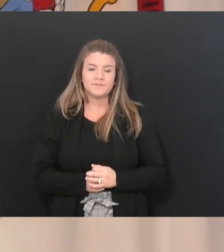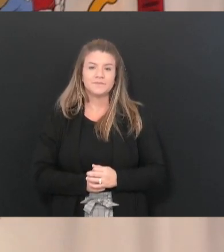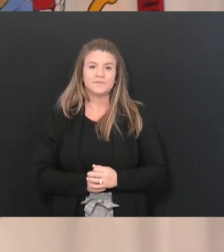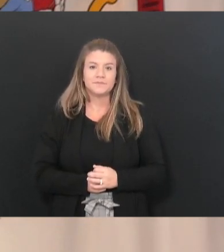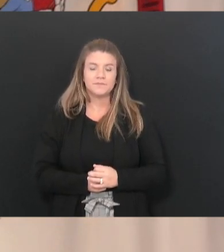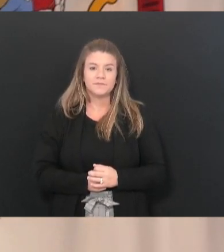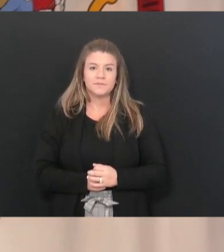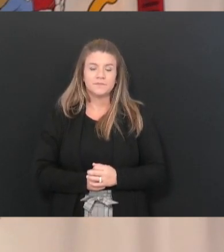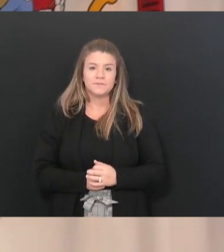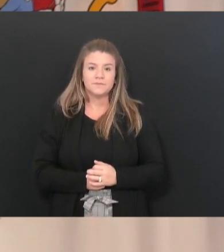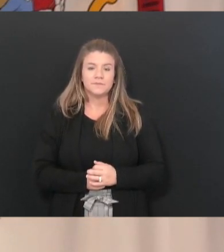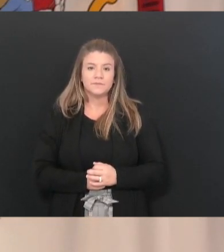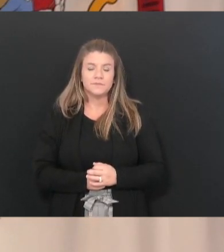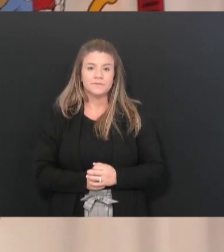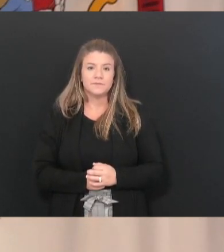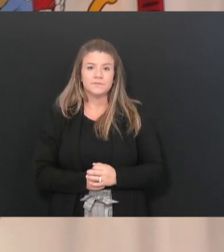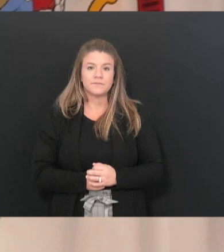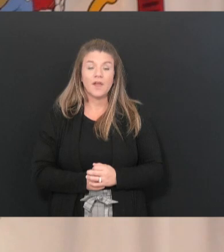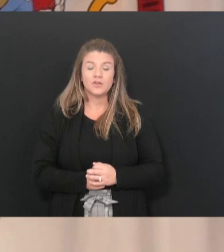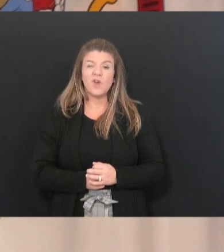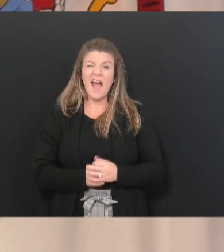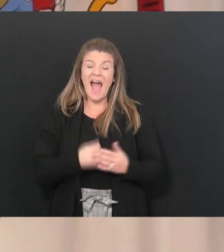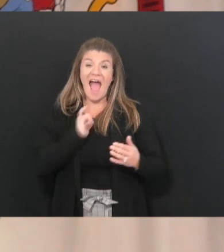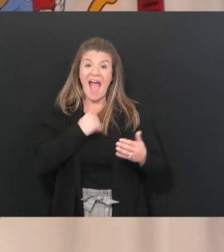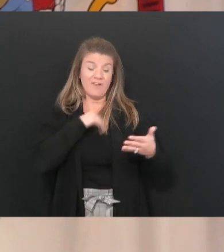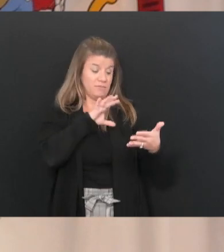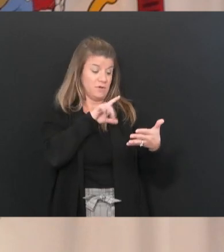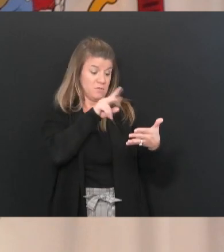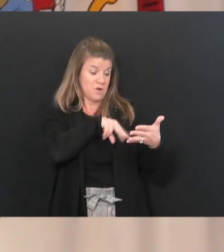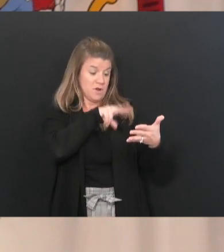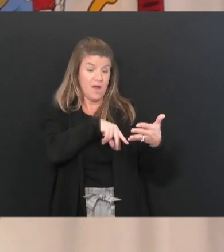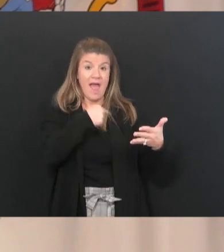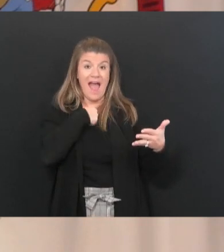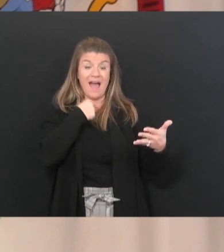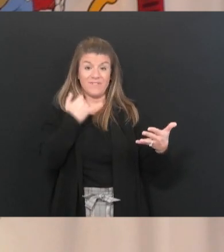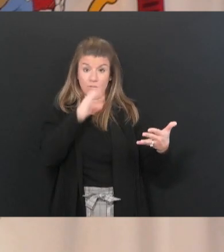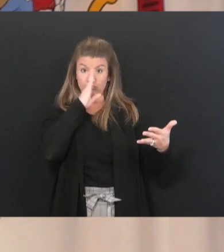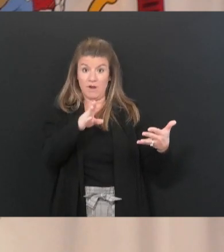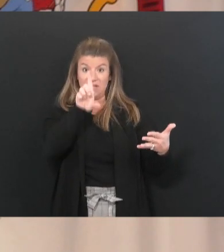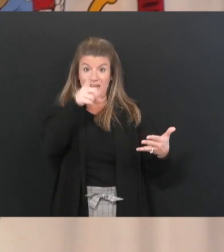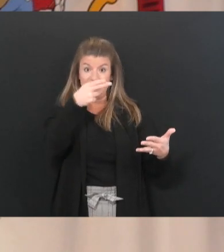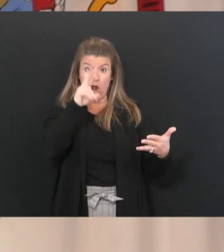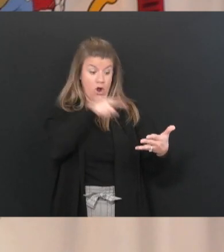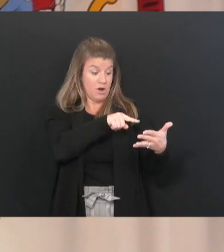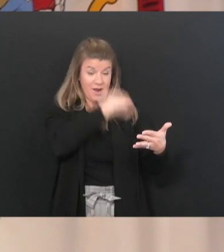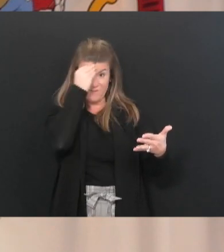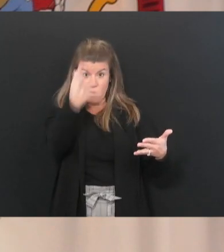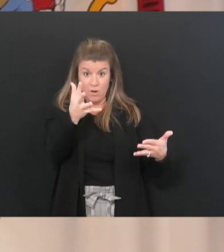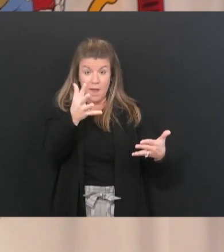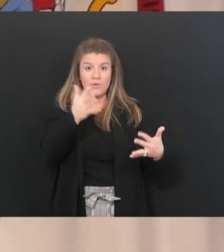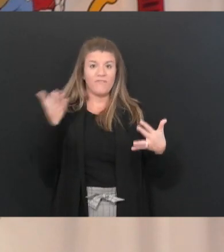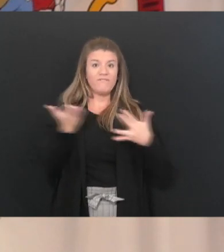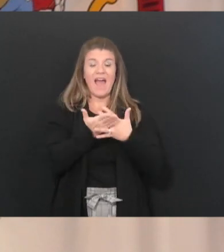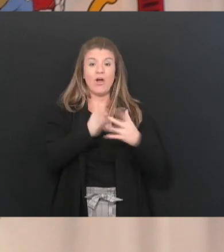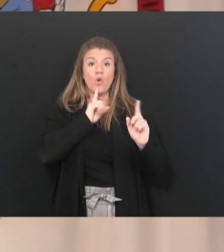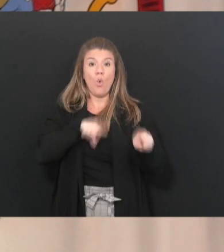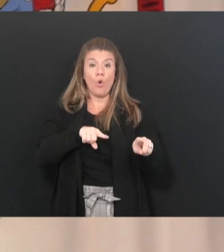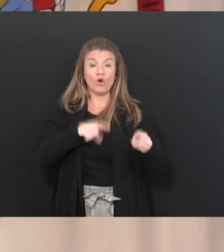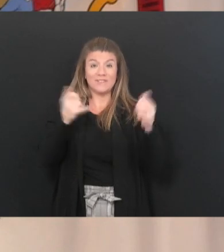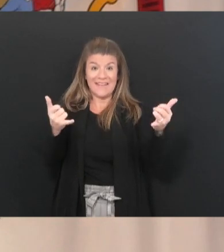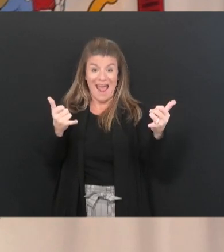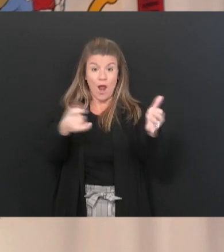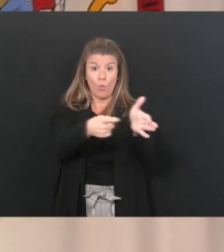I want to read this to you. I've directed the DHHR to file an order effective today